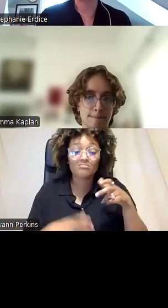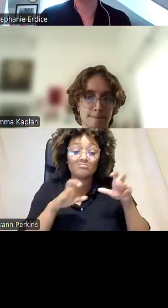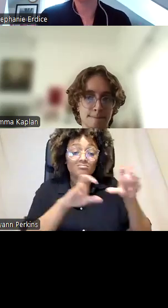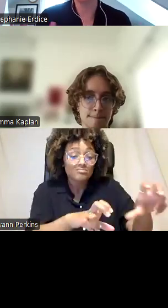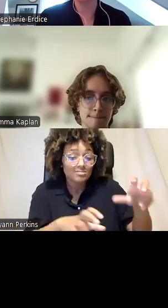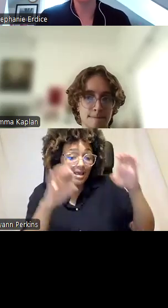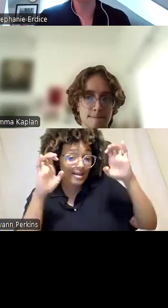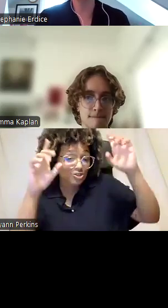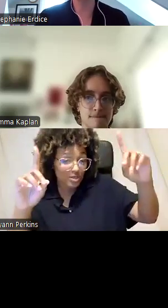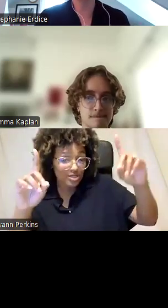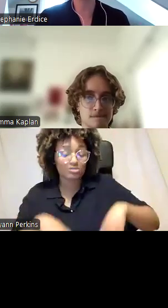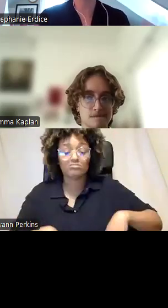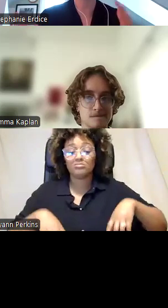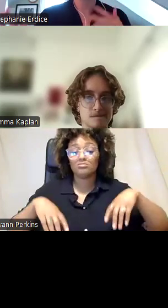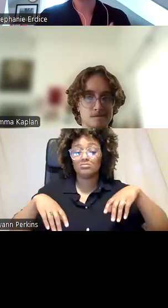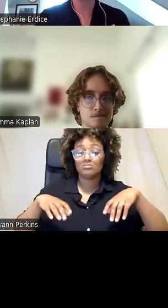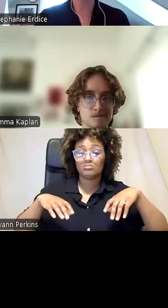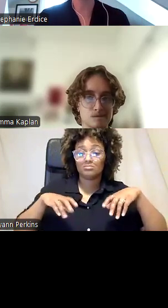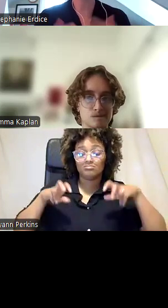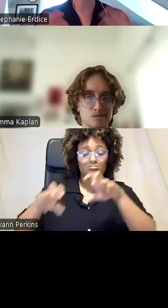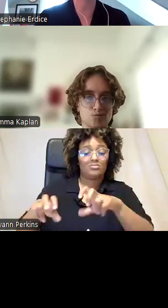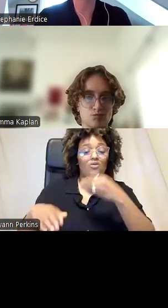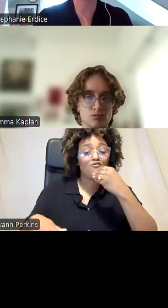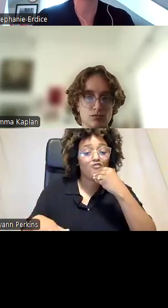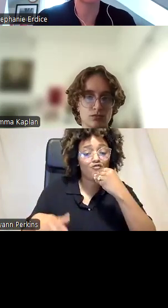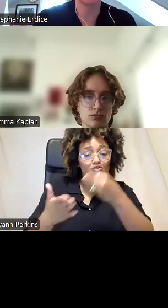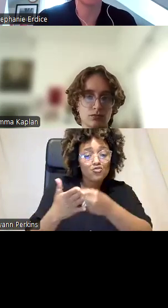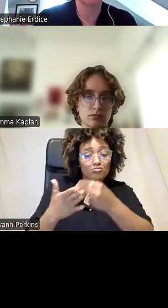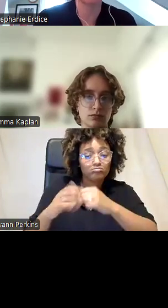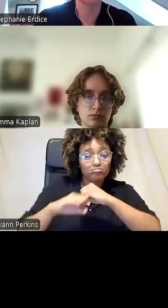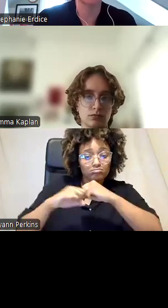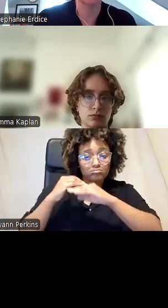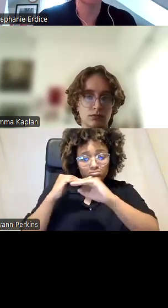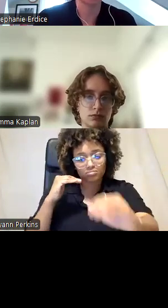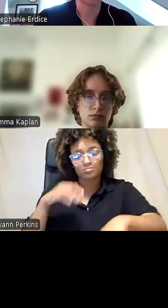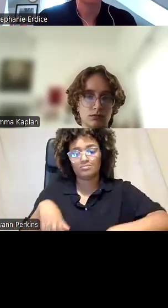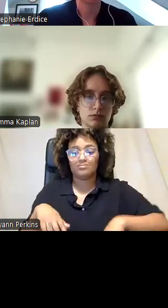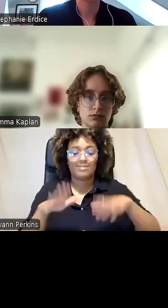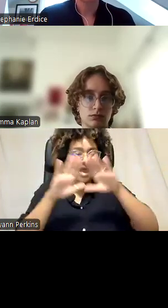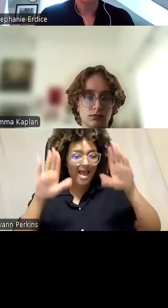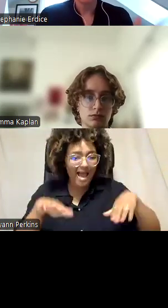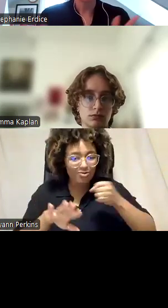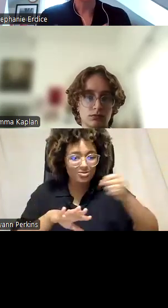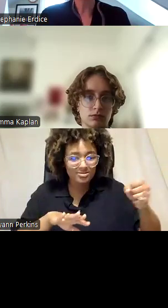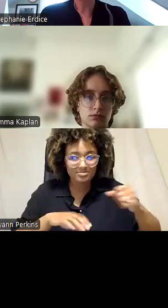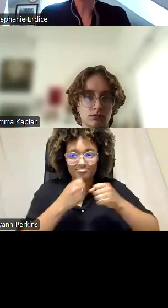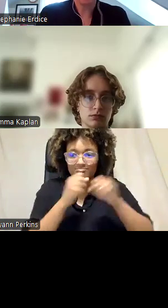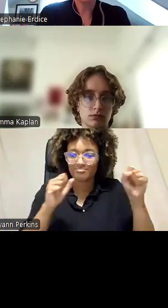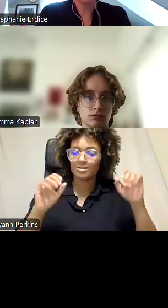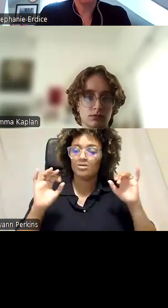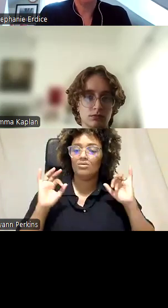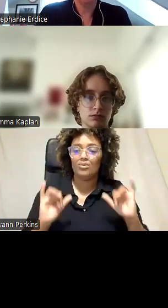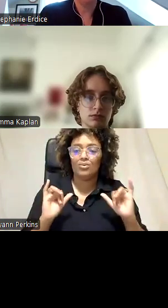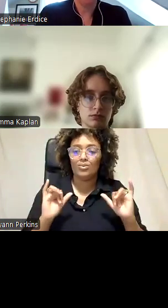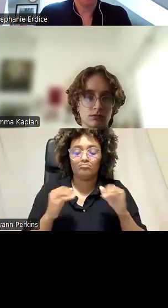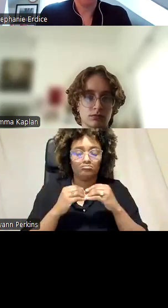education. We could put them into food security, housing. The possibilities are endless here. So let's go